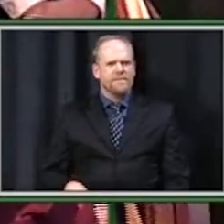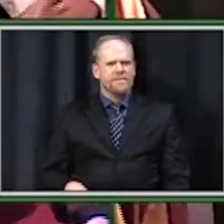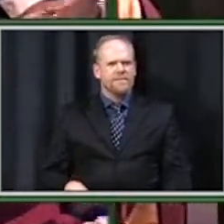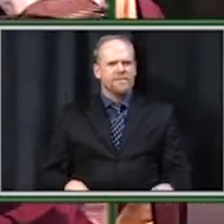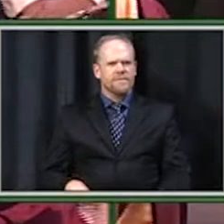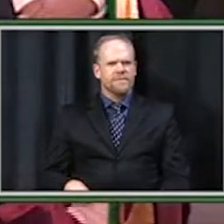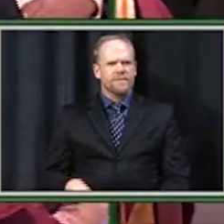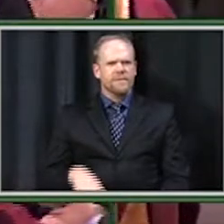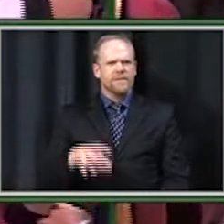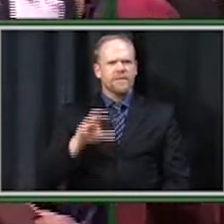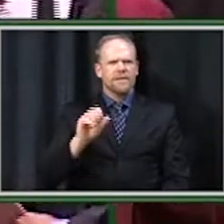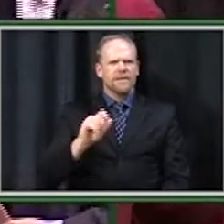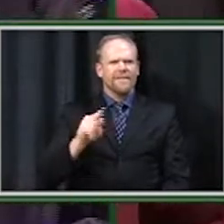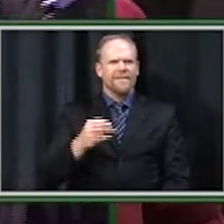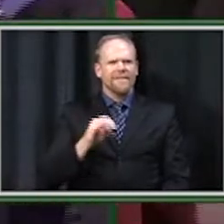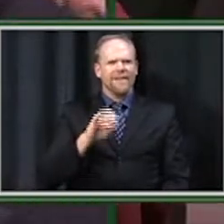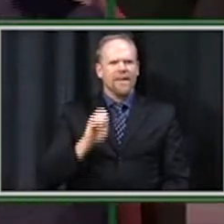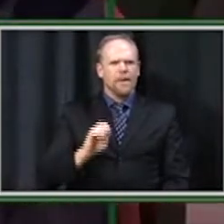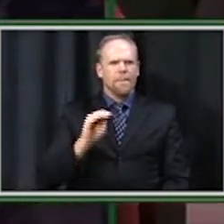Stephanie Marayon.